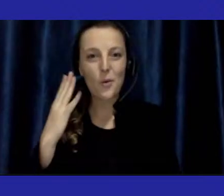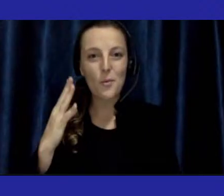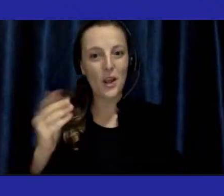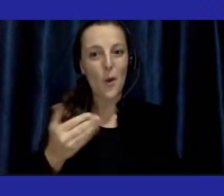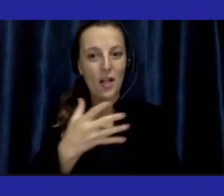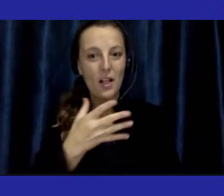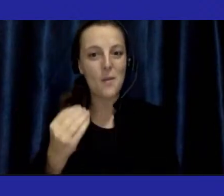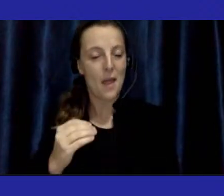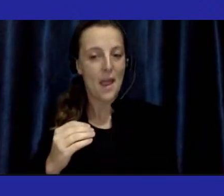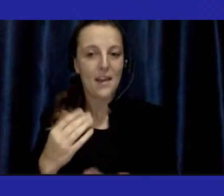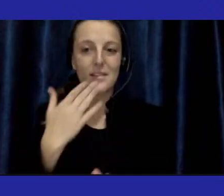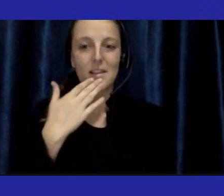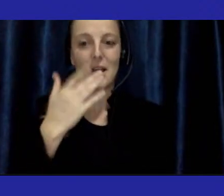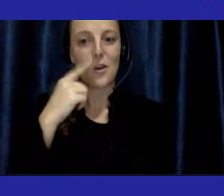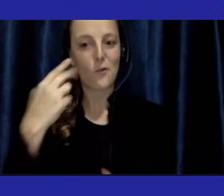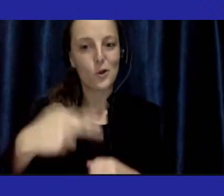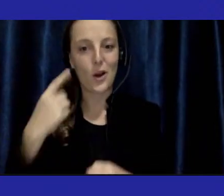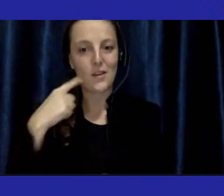order.